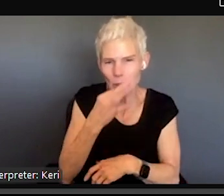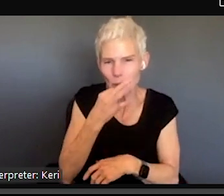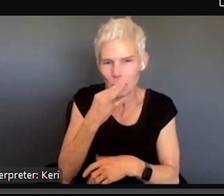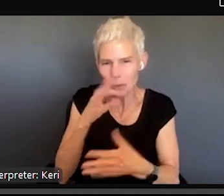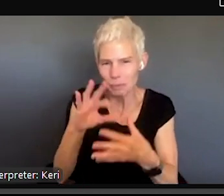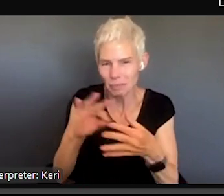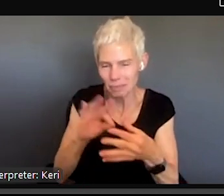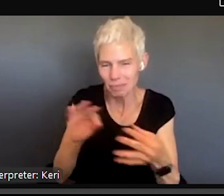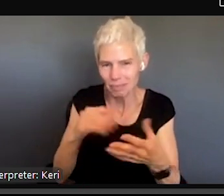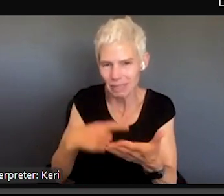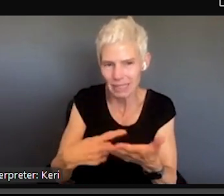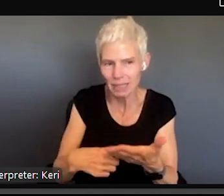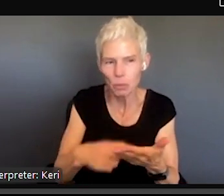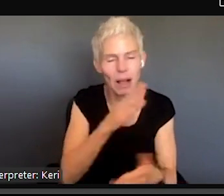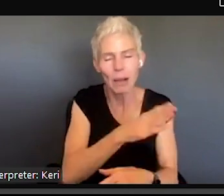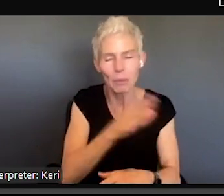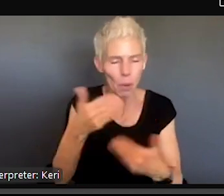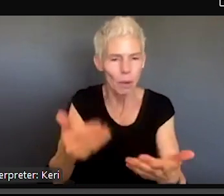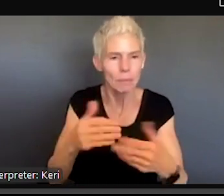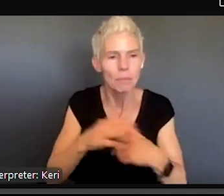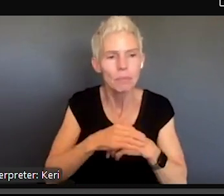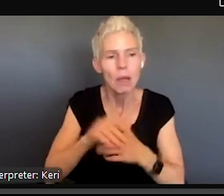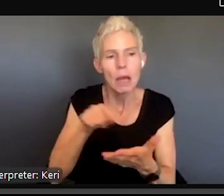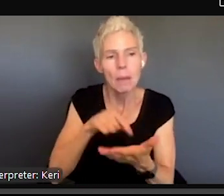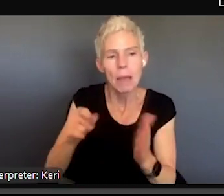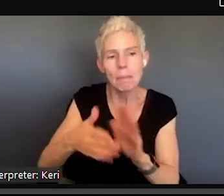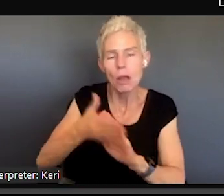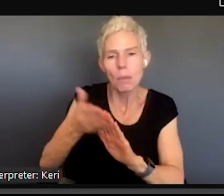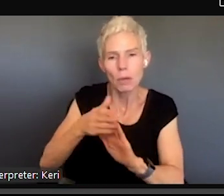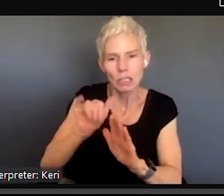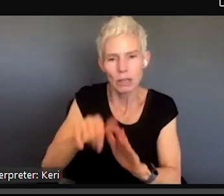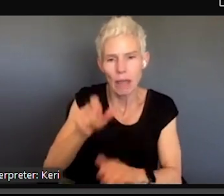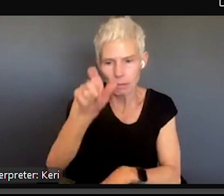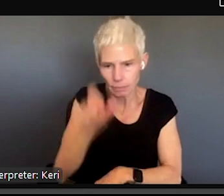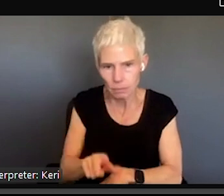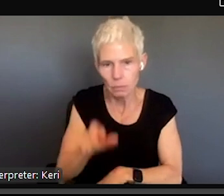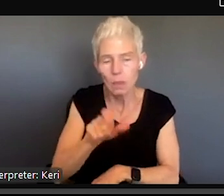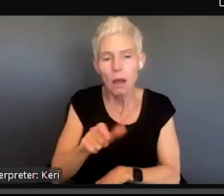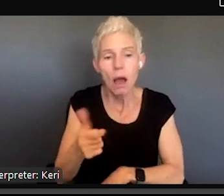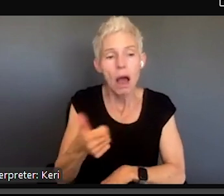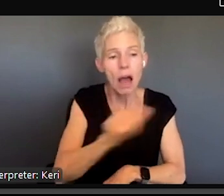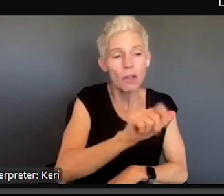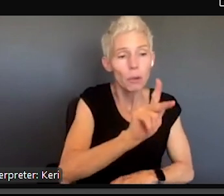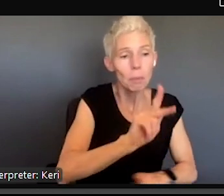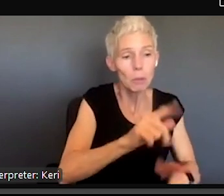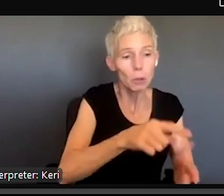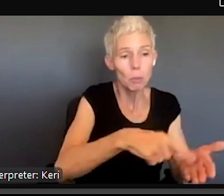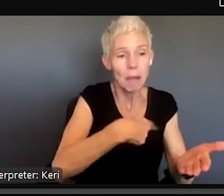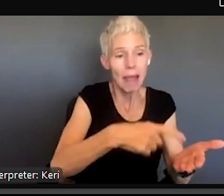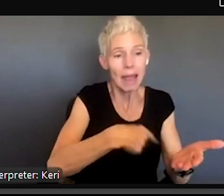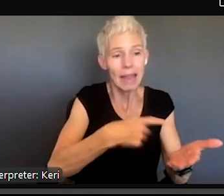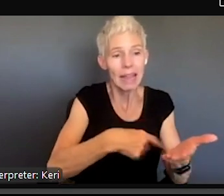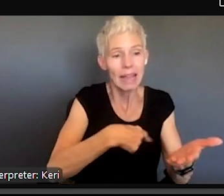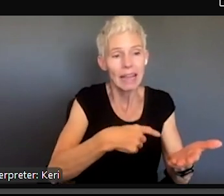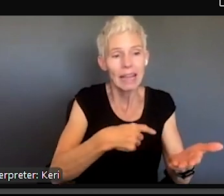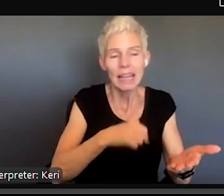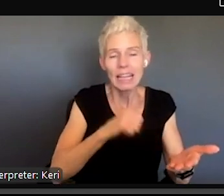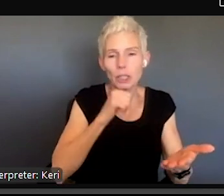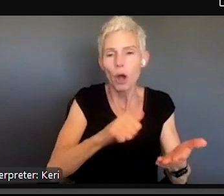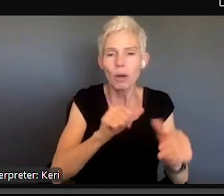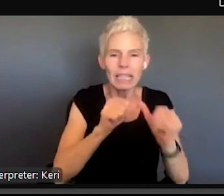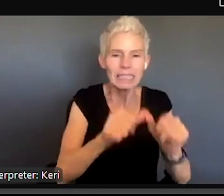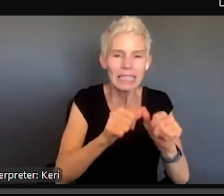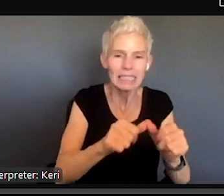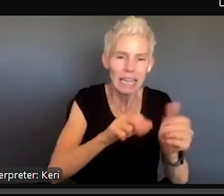second. Well, let me just go there now. The payment and operations. The other payers have not consistently contract or